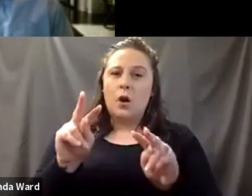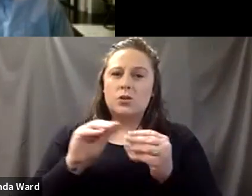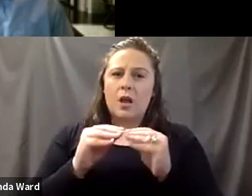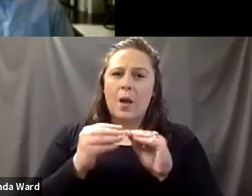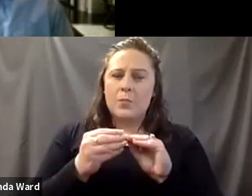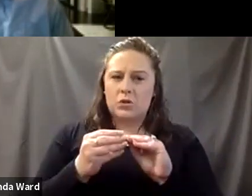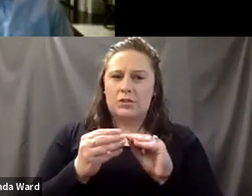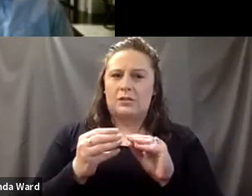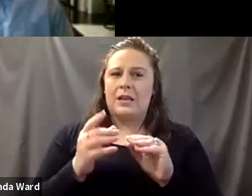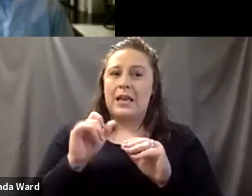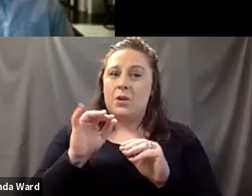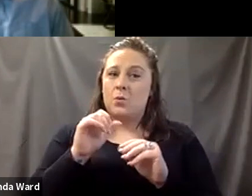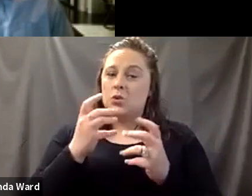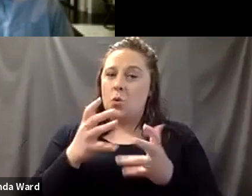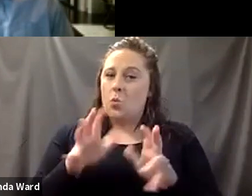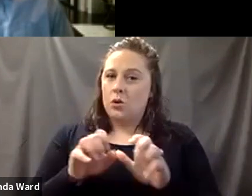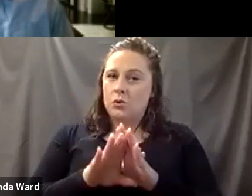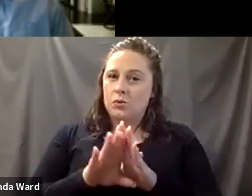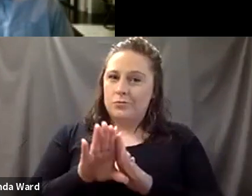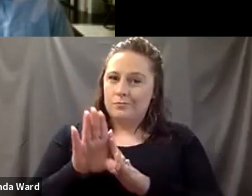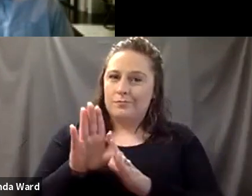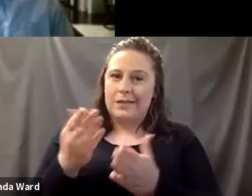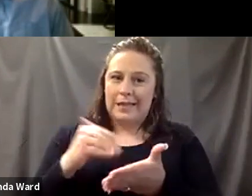find ourselves on the upsurge again.